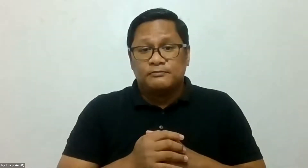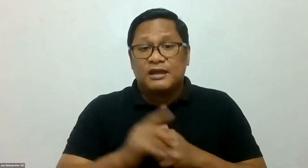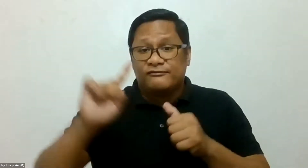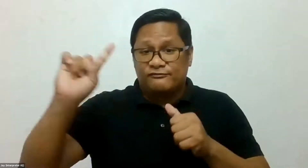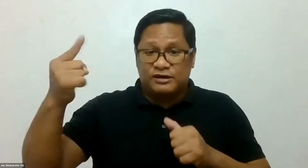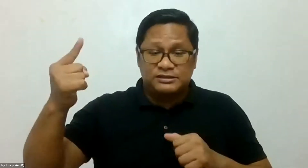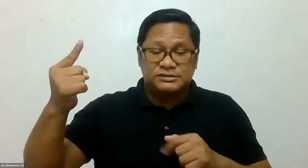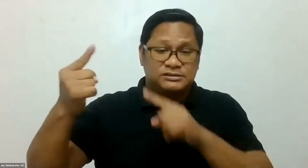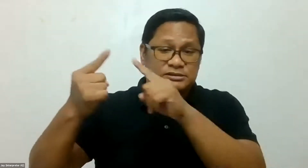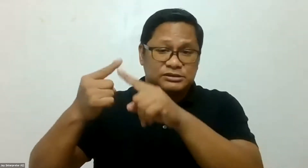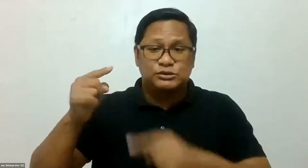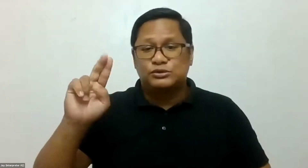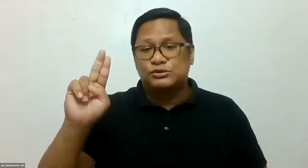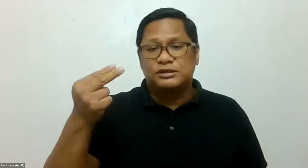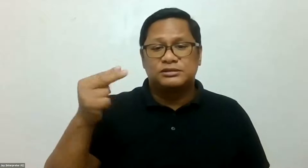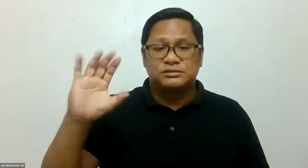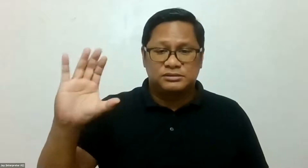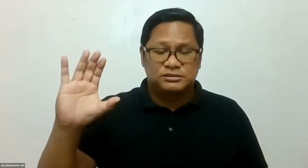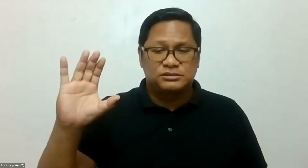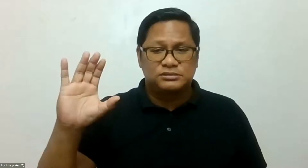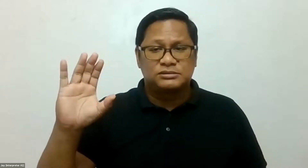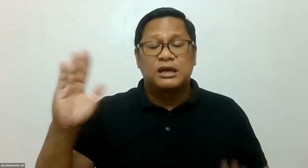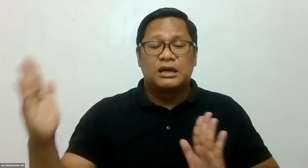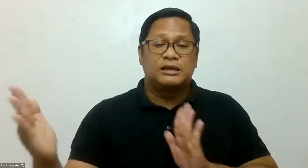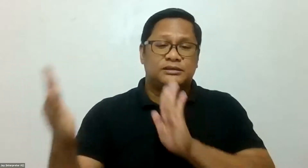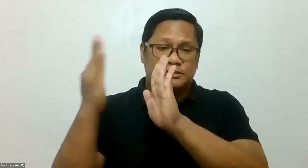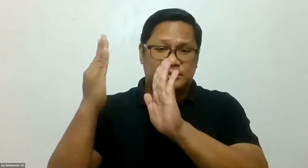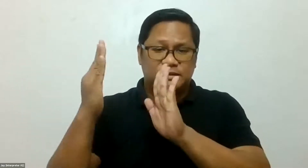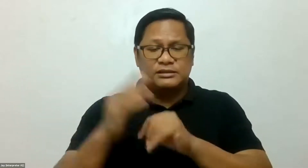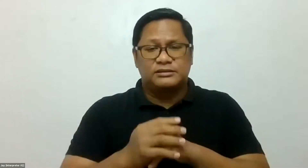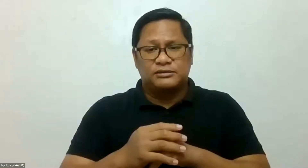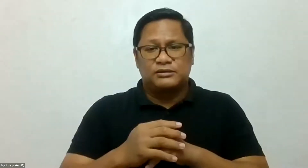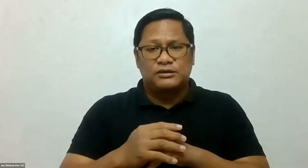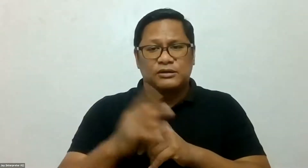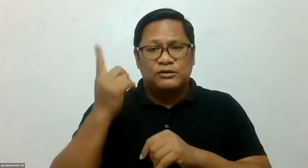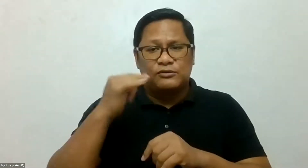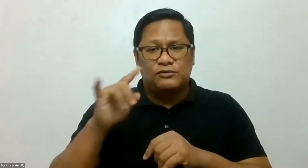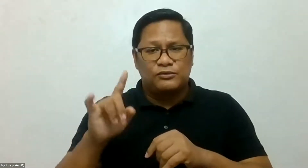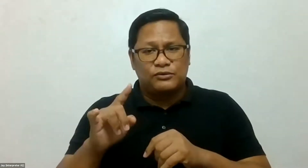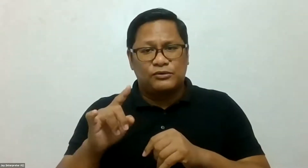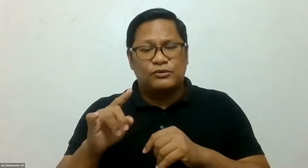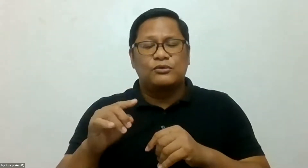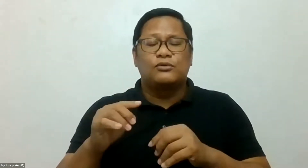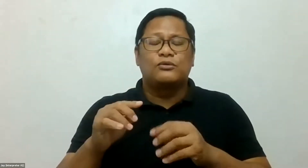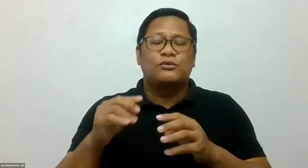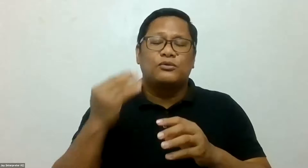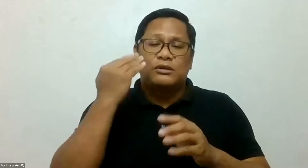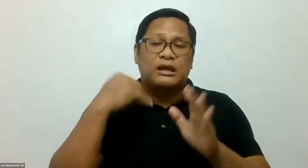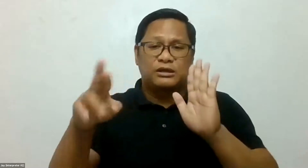one, the universal healthcare will address the fragmented and overlapping roles